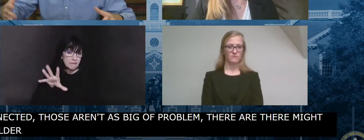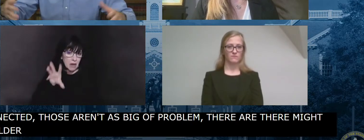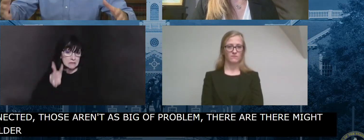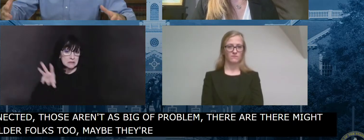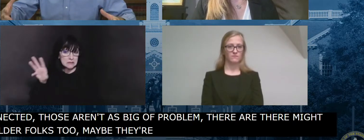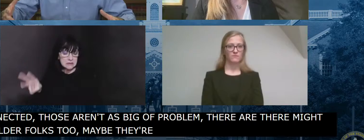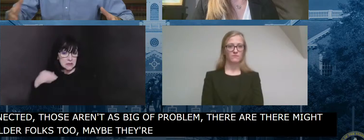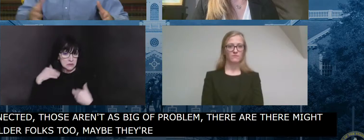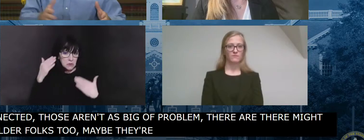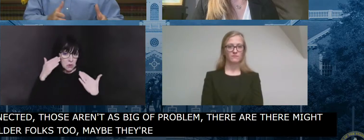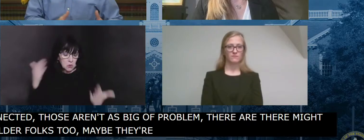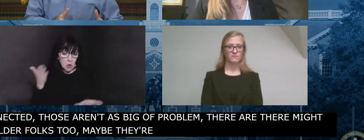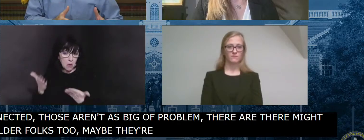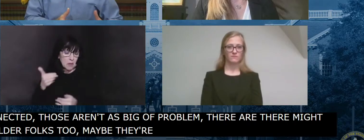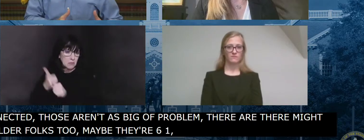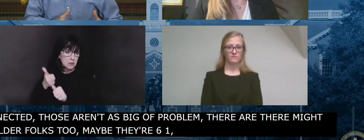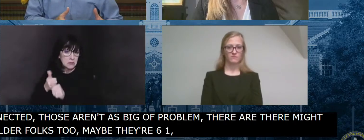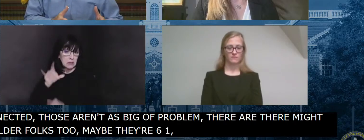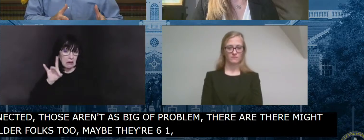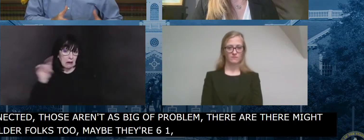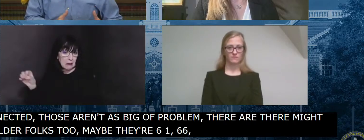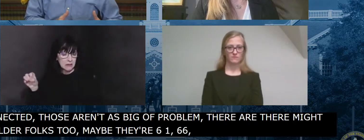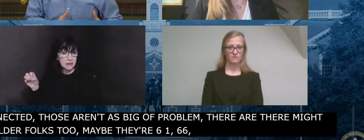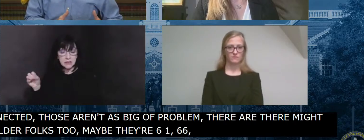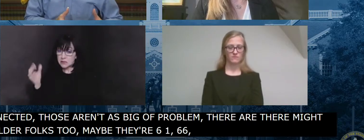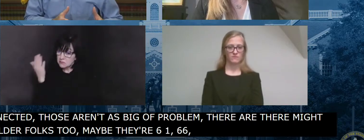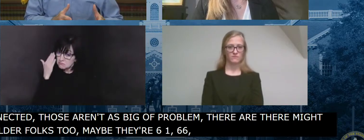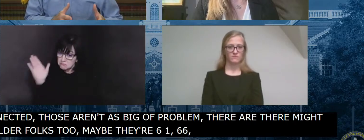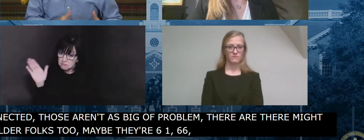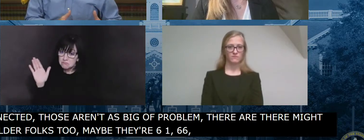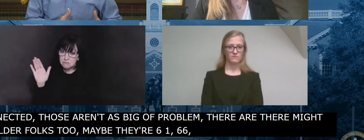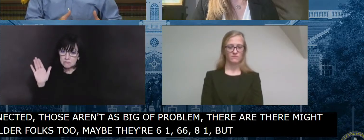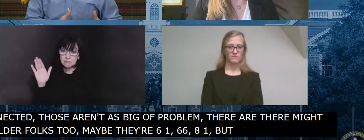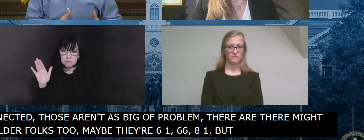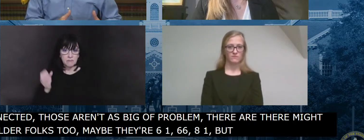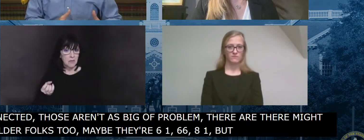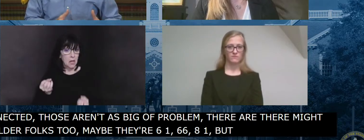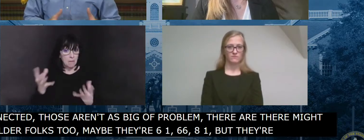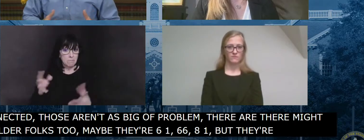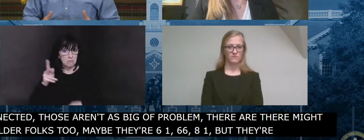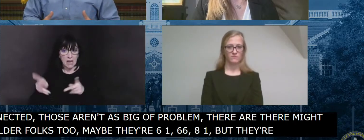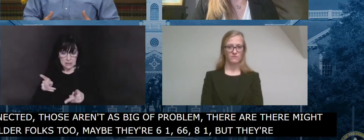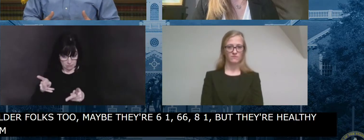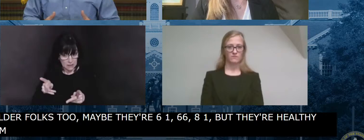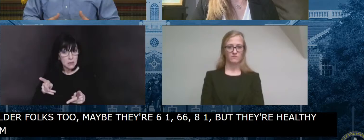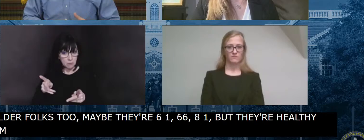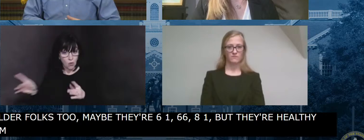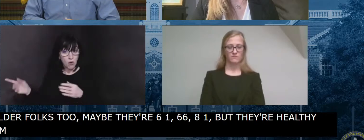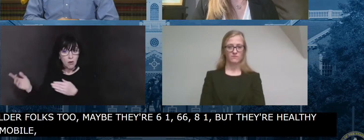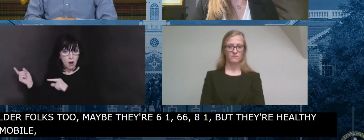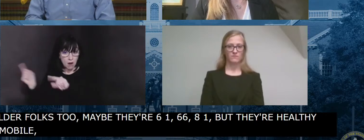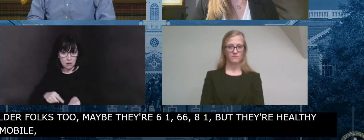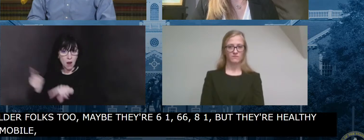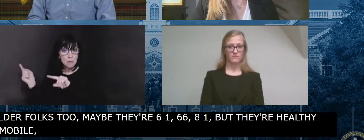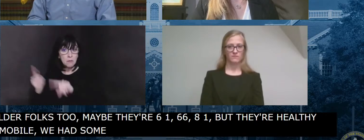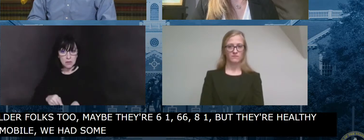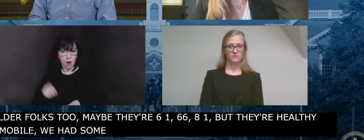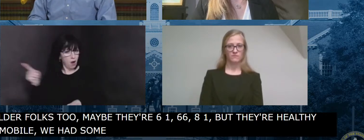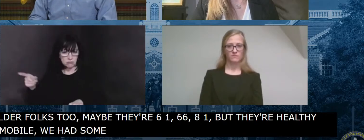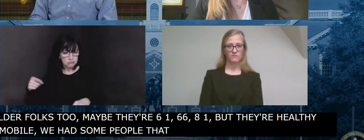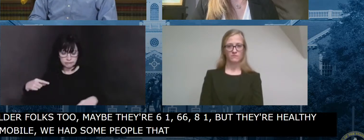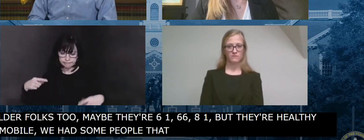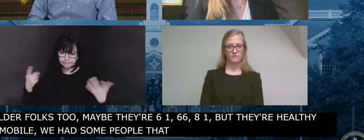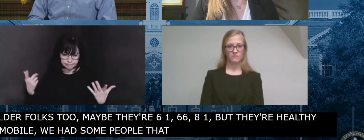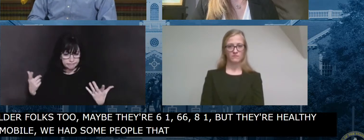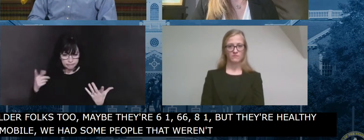they're healthy and they're mobile. It's those that are, and we had a lot of people that weren't so mobile that came through as well on